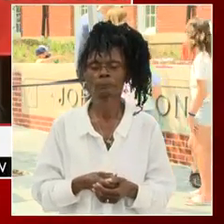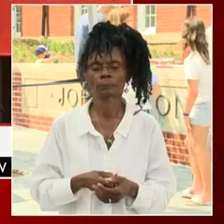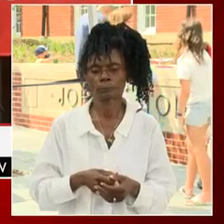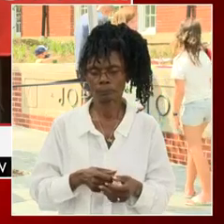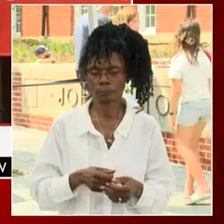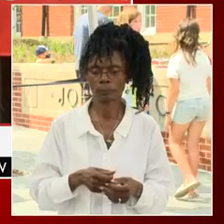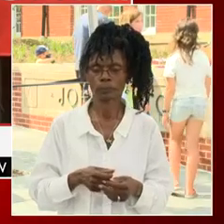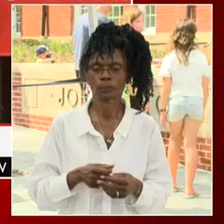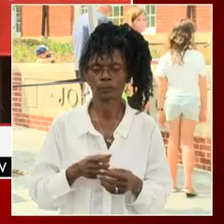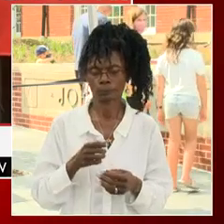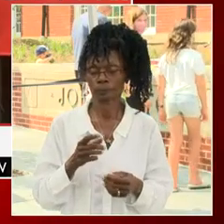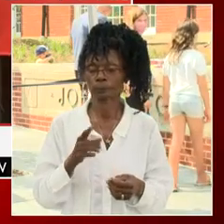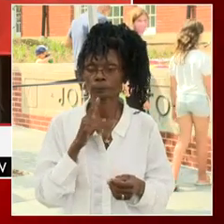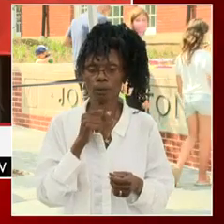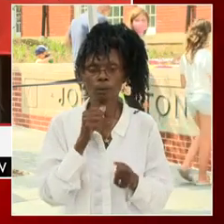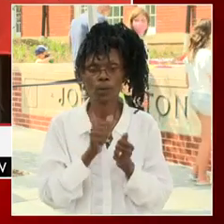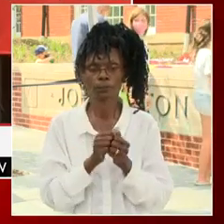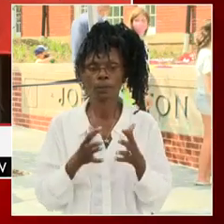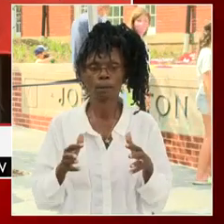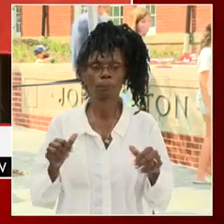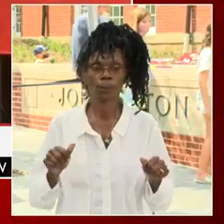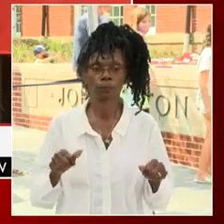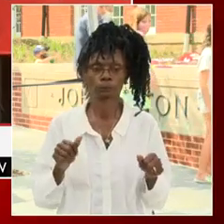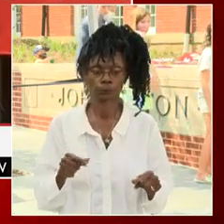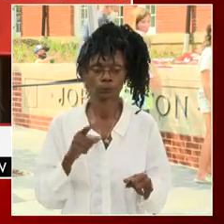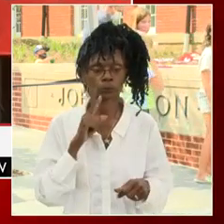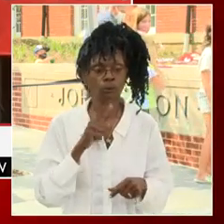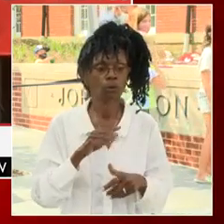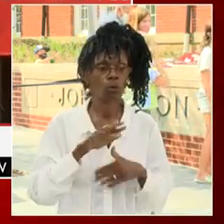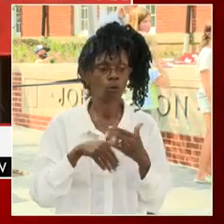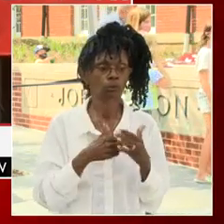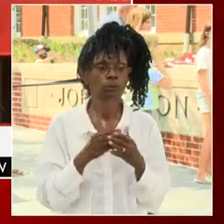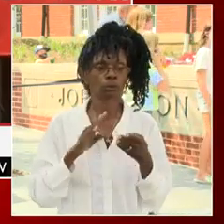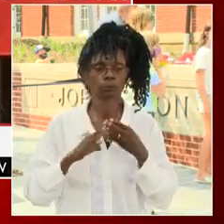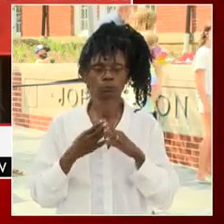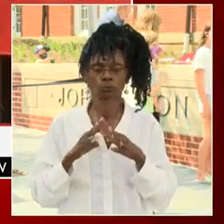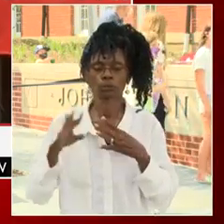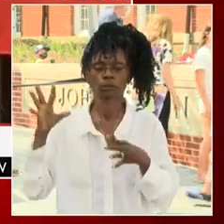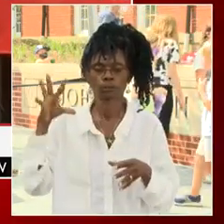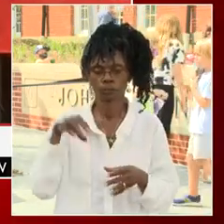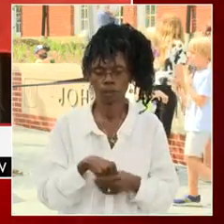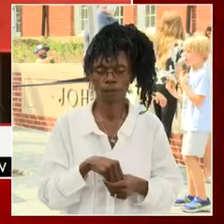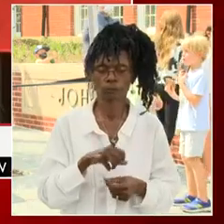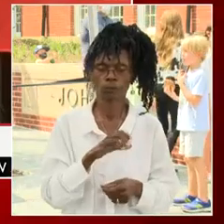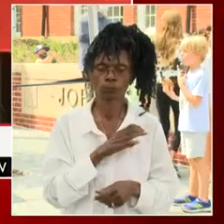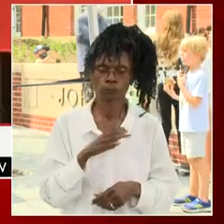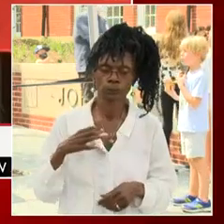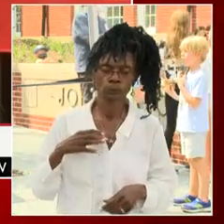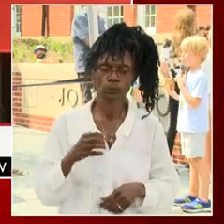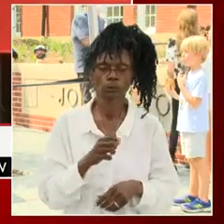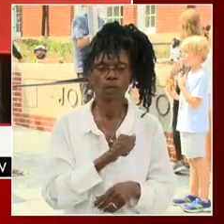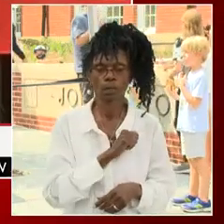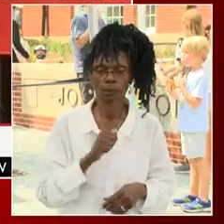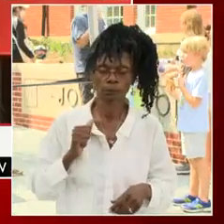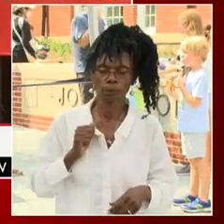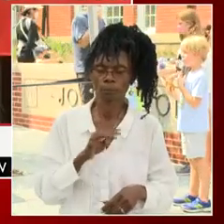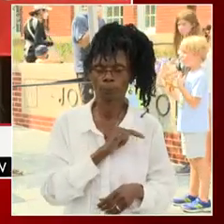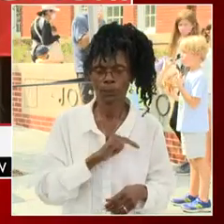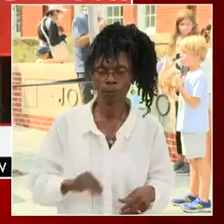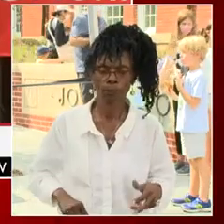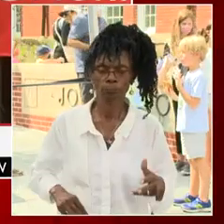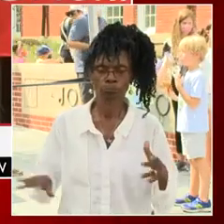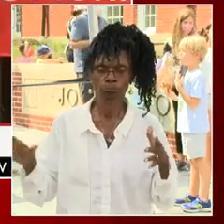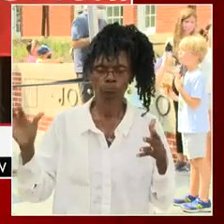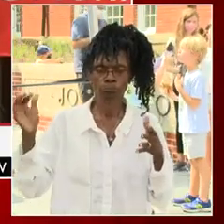and those who were generally involved, the SIT team, the ANC commissioners, all of the residents around here, all